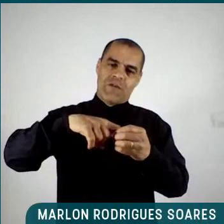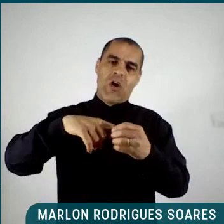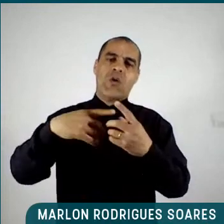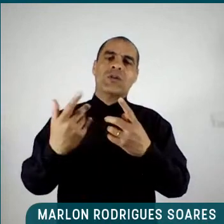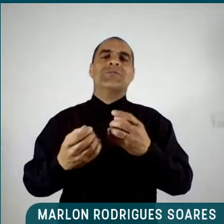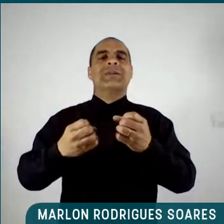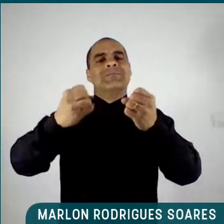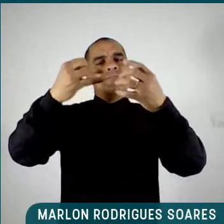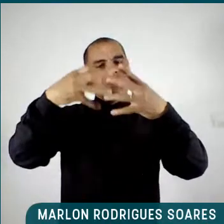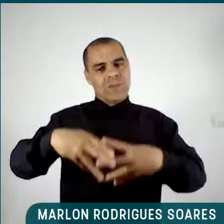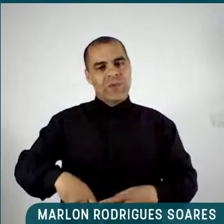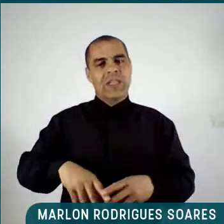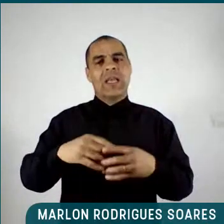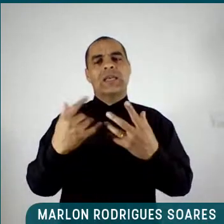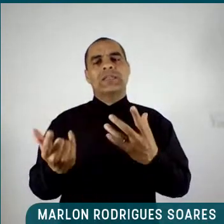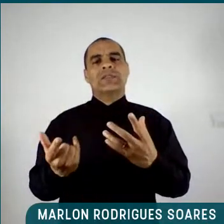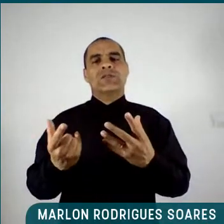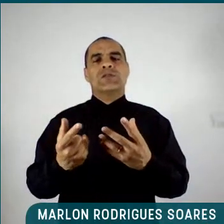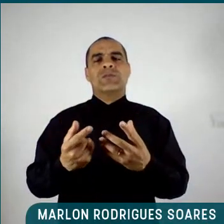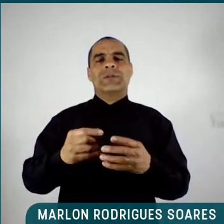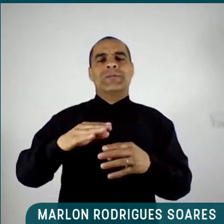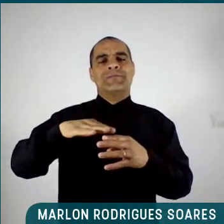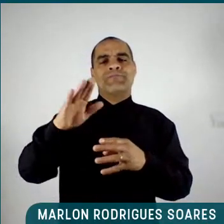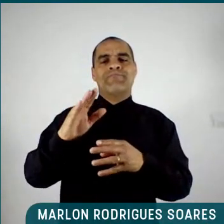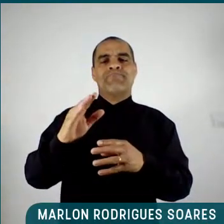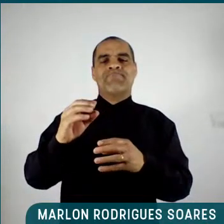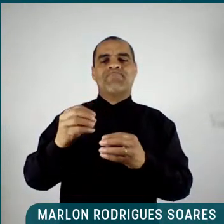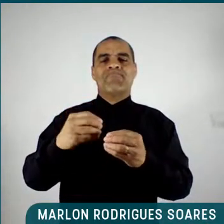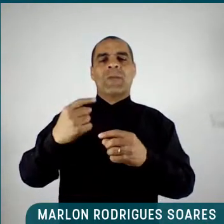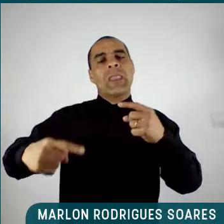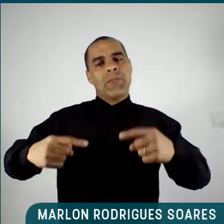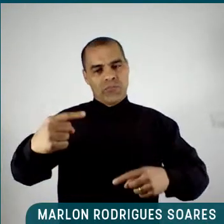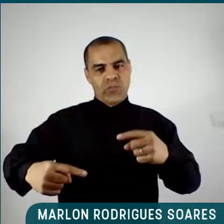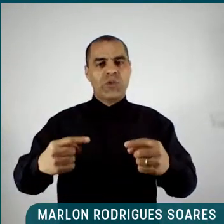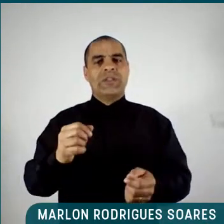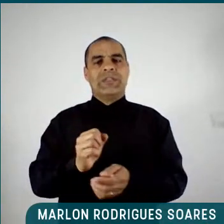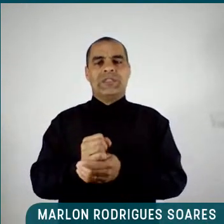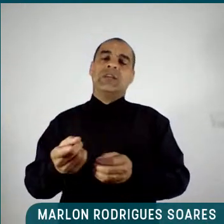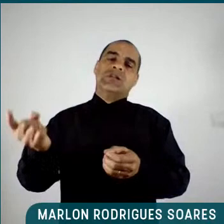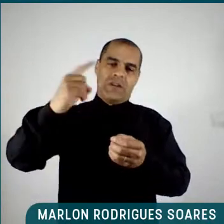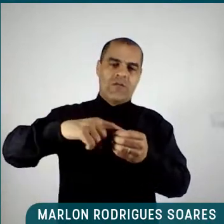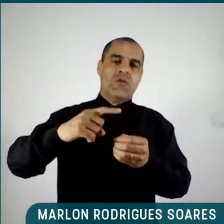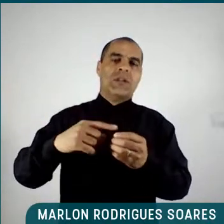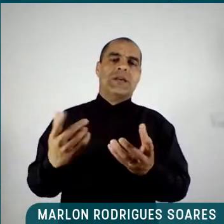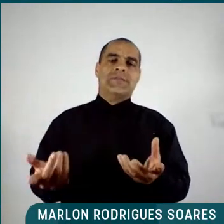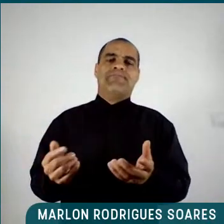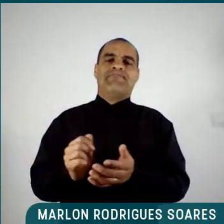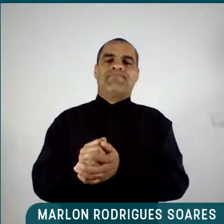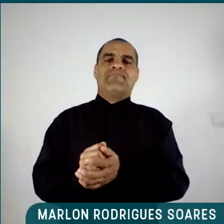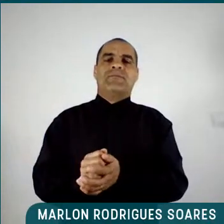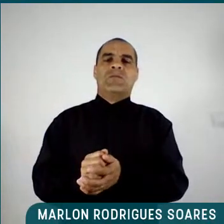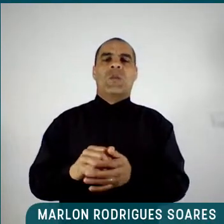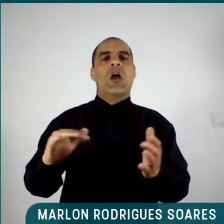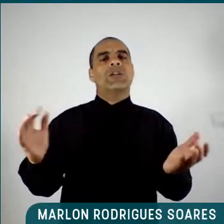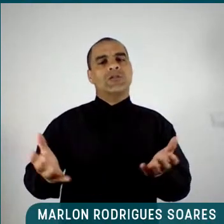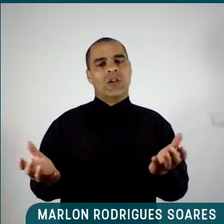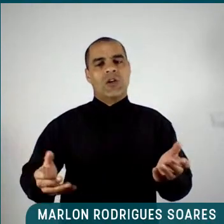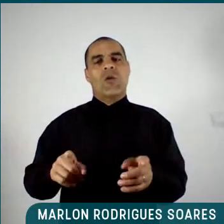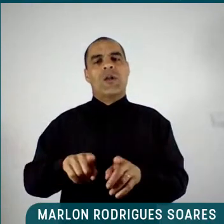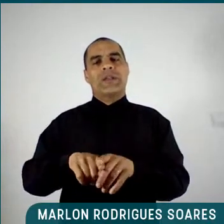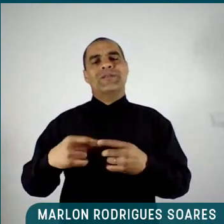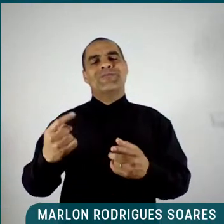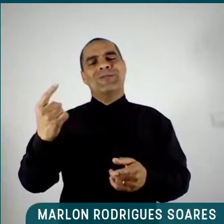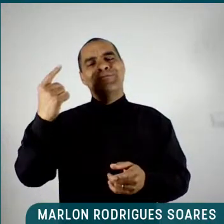intersectionality. We are going to go back on that, Malu. This is a very interesting point, what you raised. But